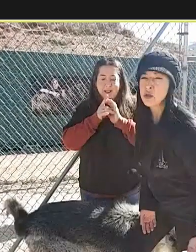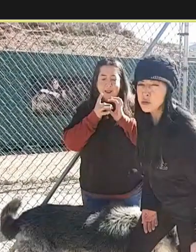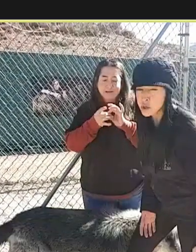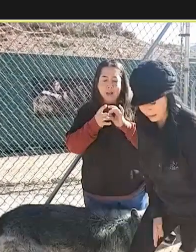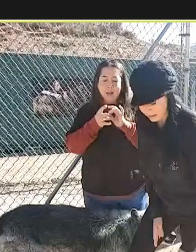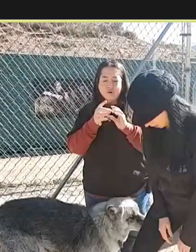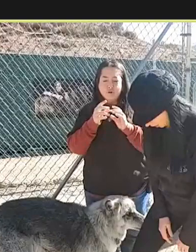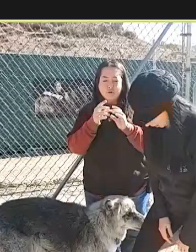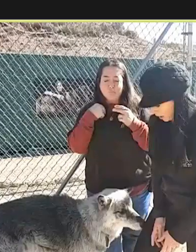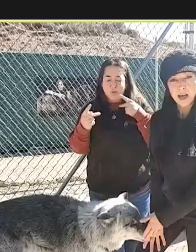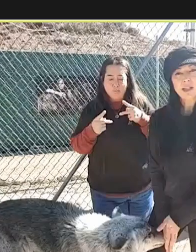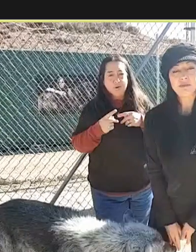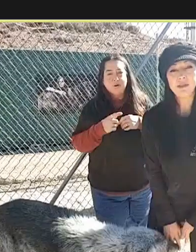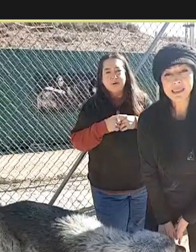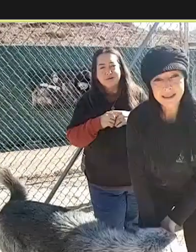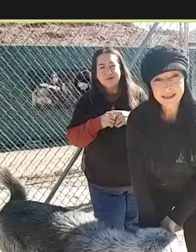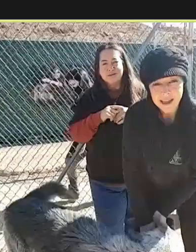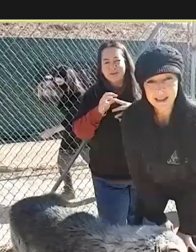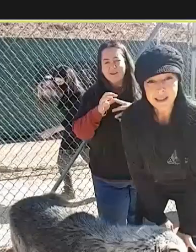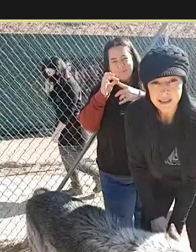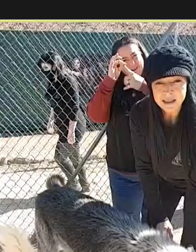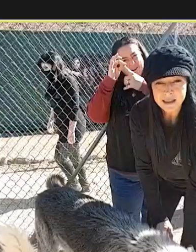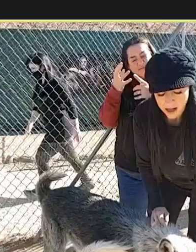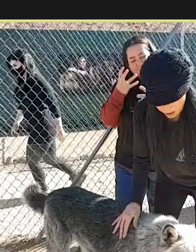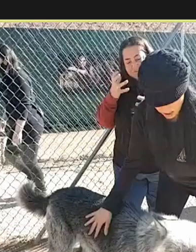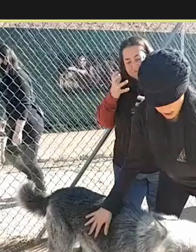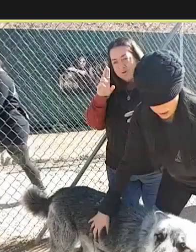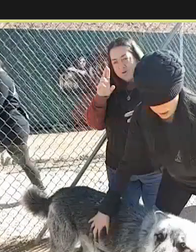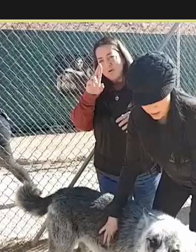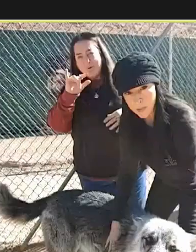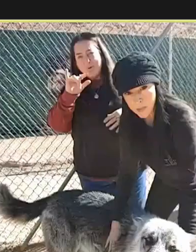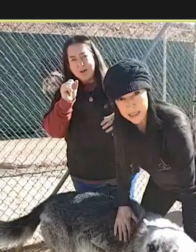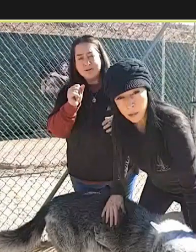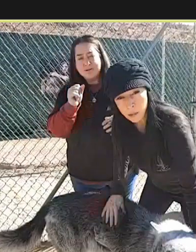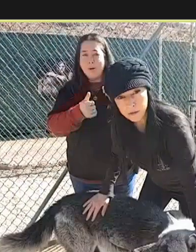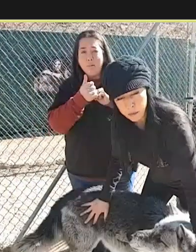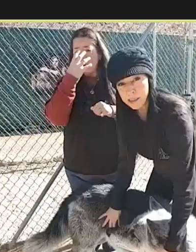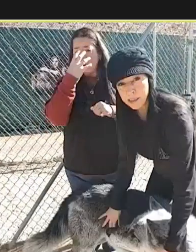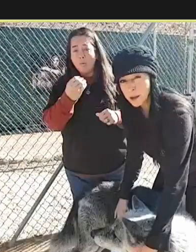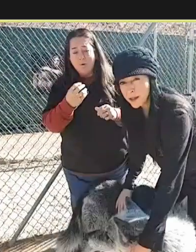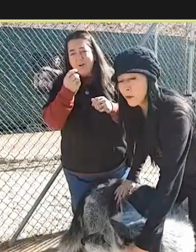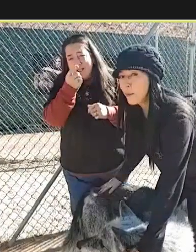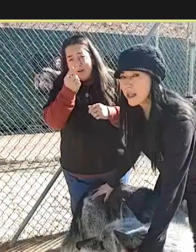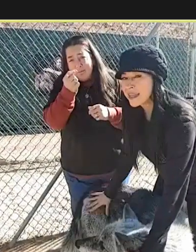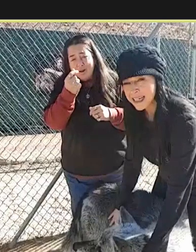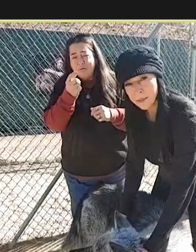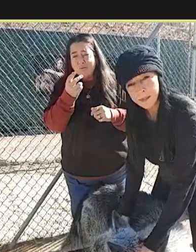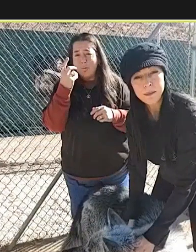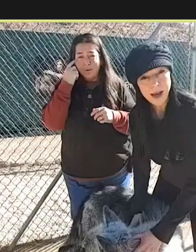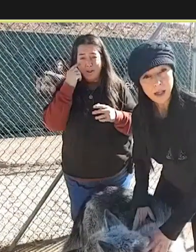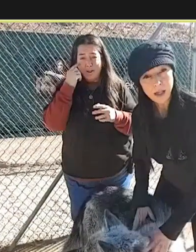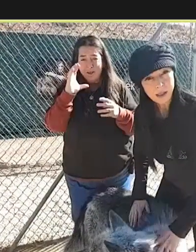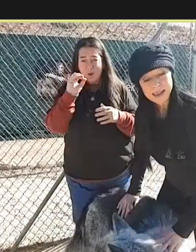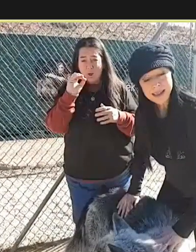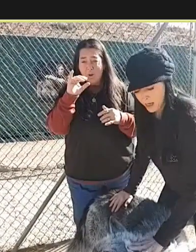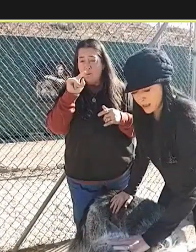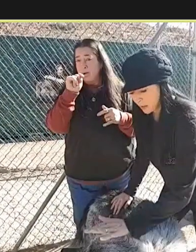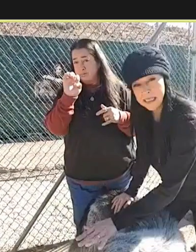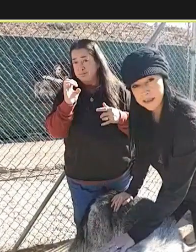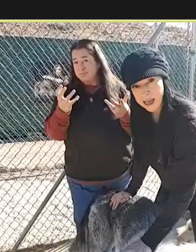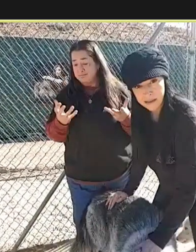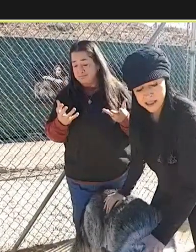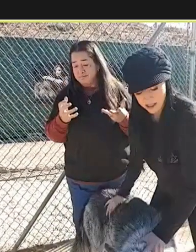attached to humans, unusually so, because Riggs is mostly wolf with a little bit of what we think might